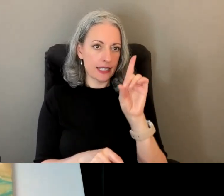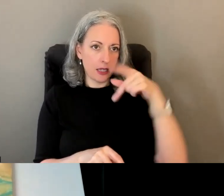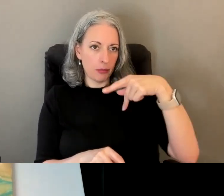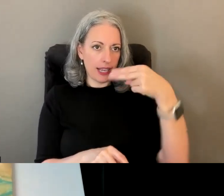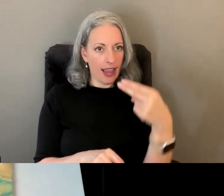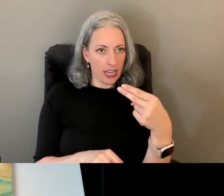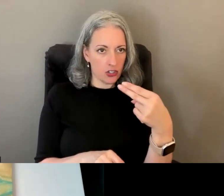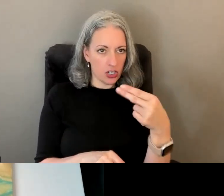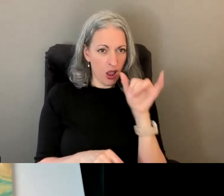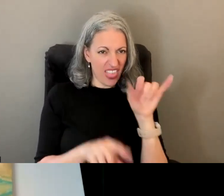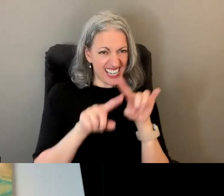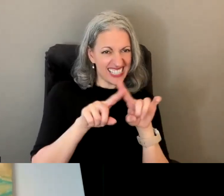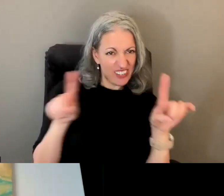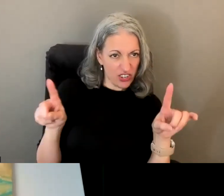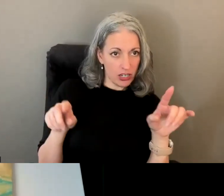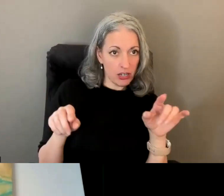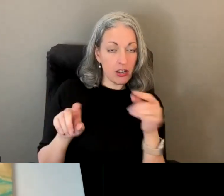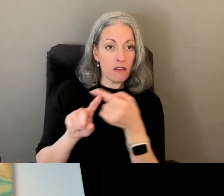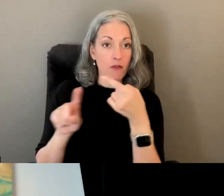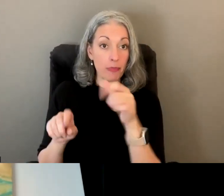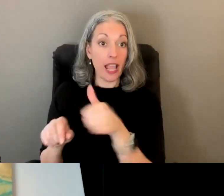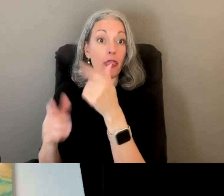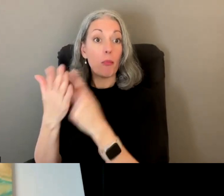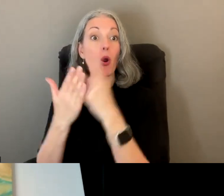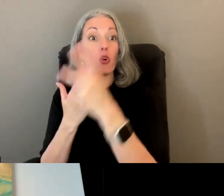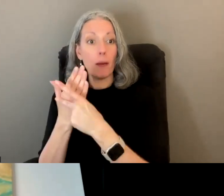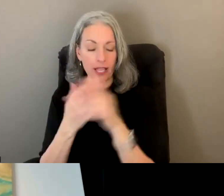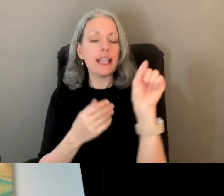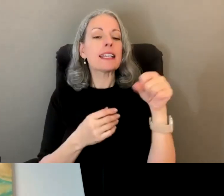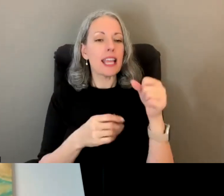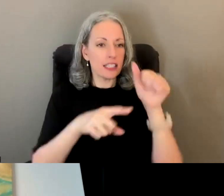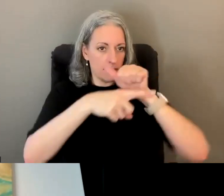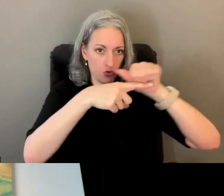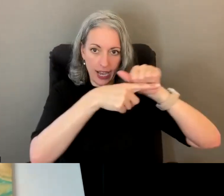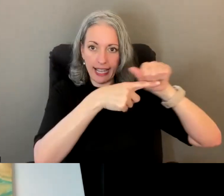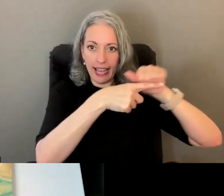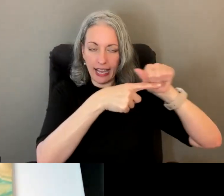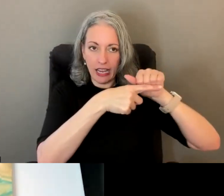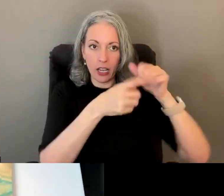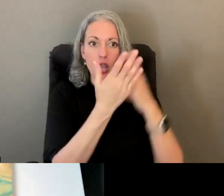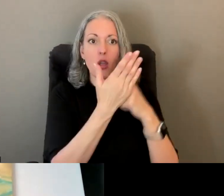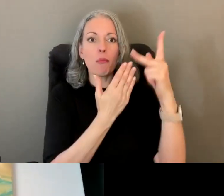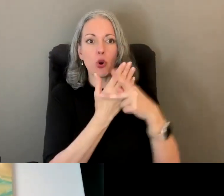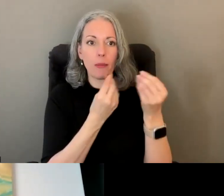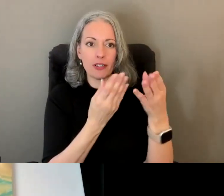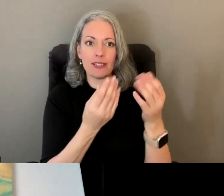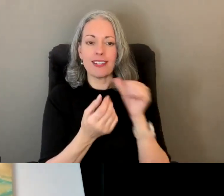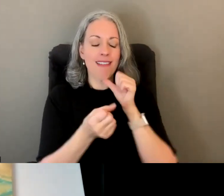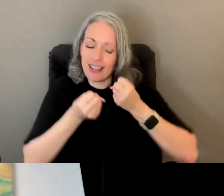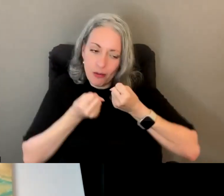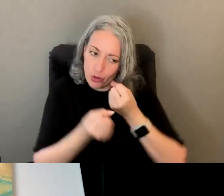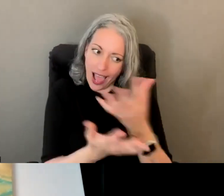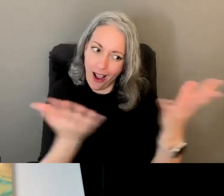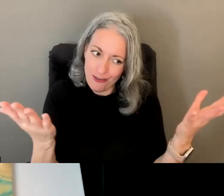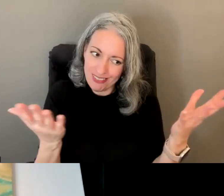Caring for Cal programs? Yes. So the caregiver training program information hasn't been released yet because the modules